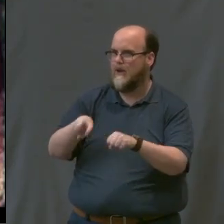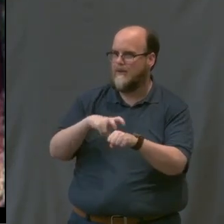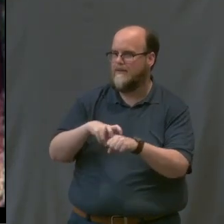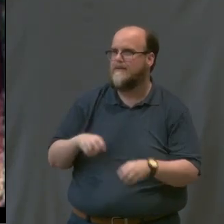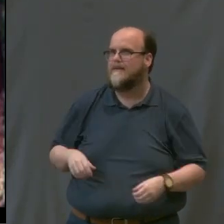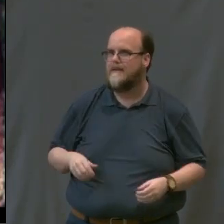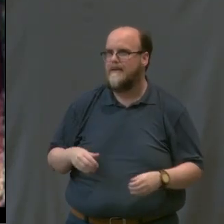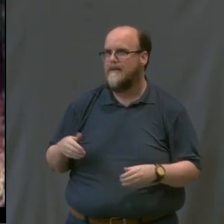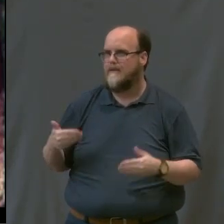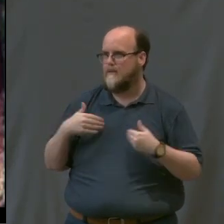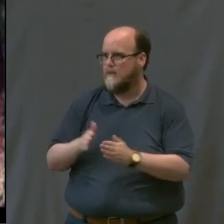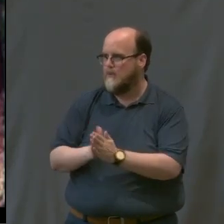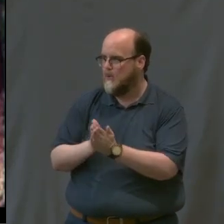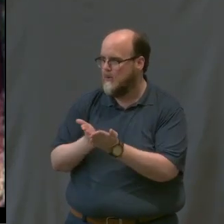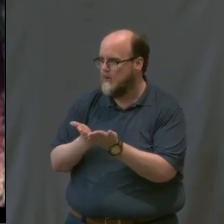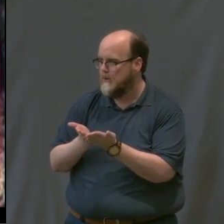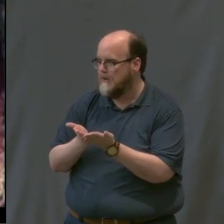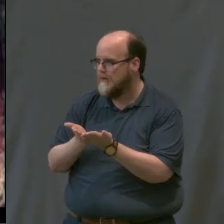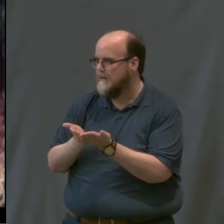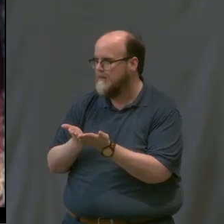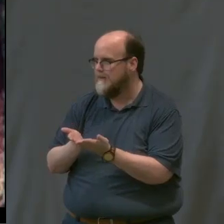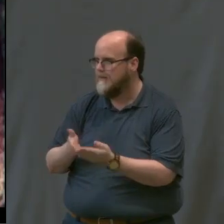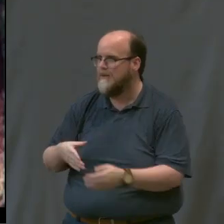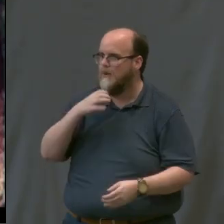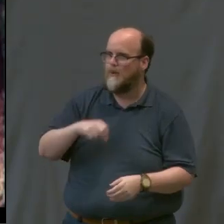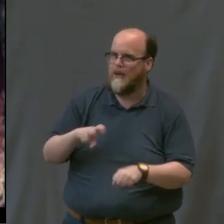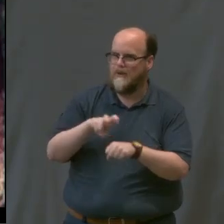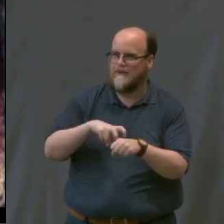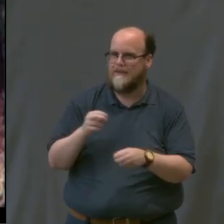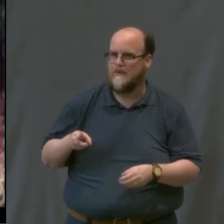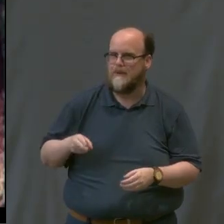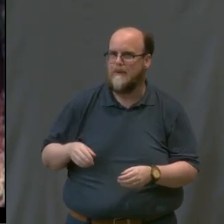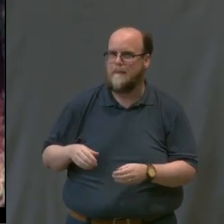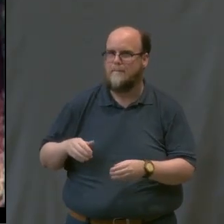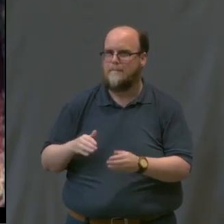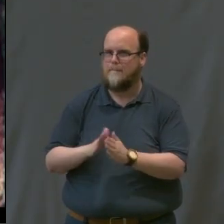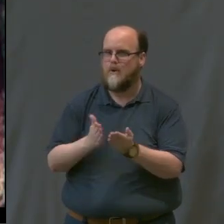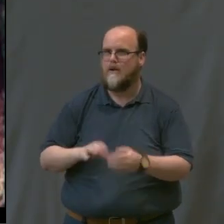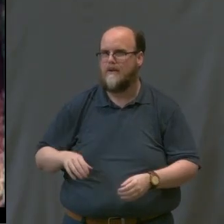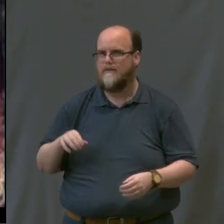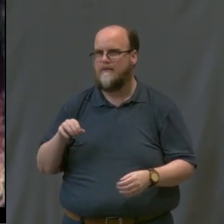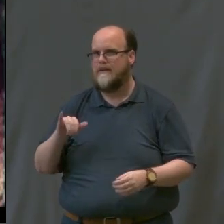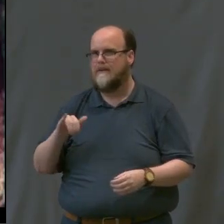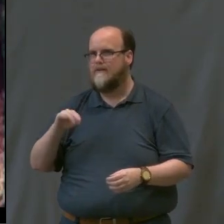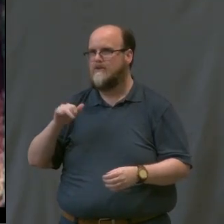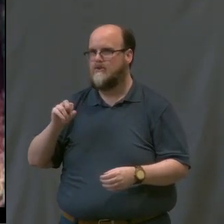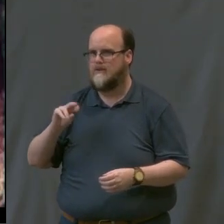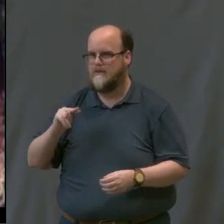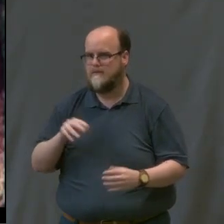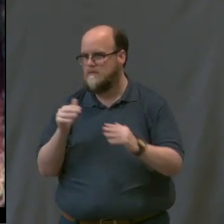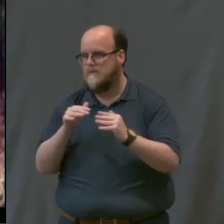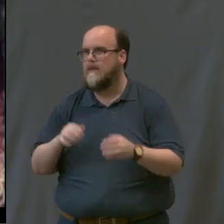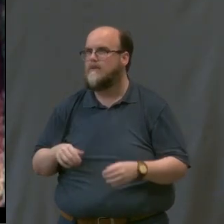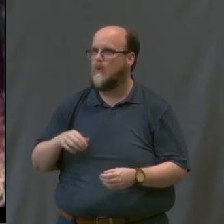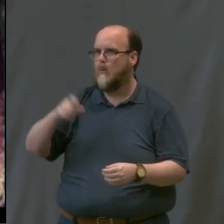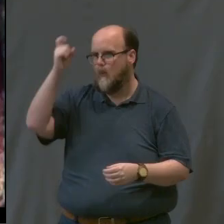a book, an old Irish history book called the Book of Invasions, and it tells about a wise Jewish